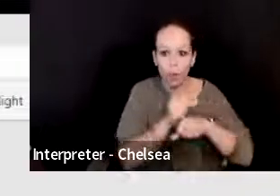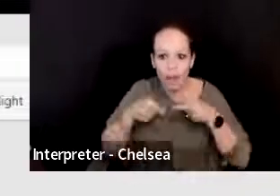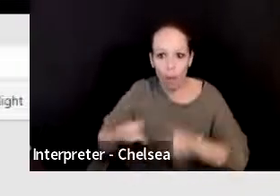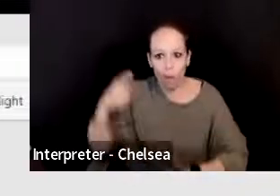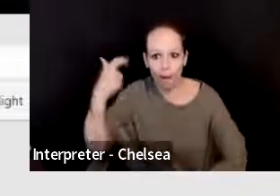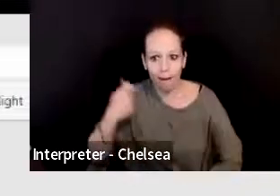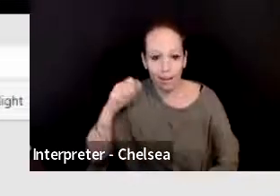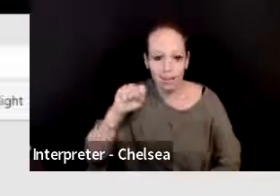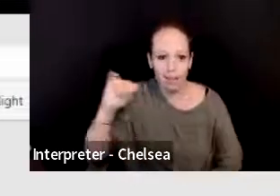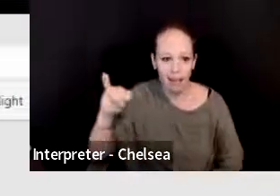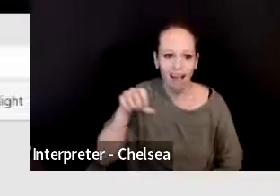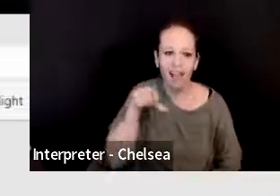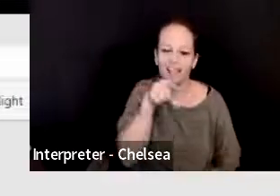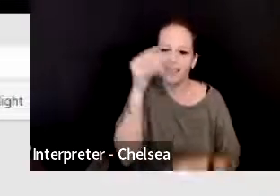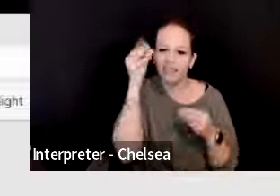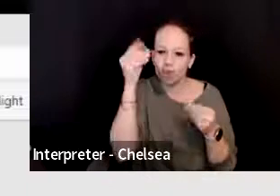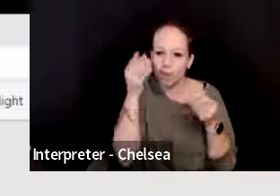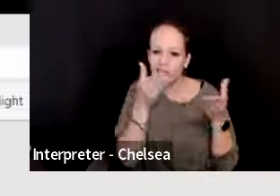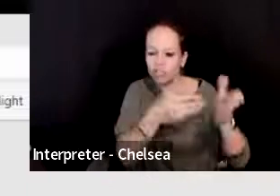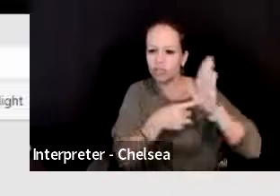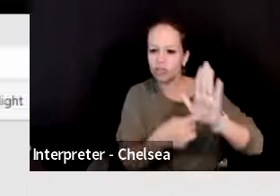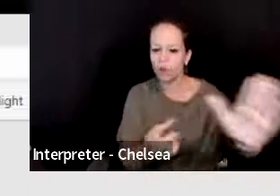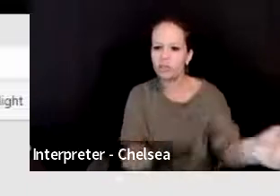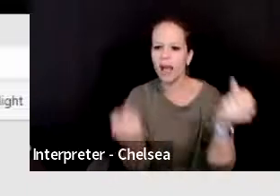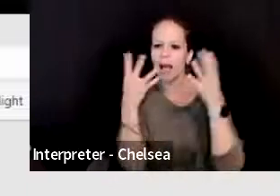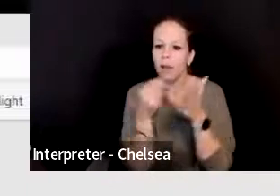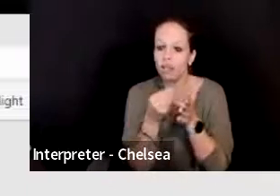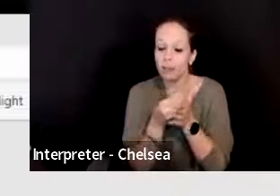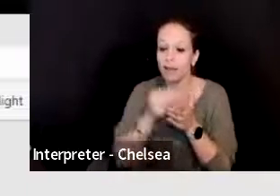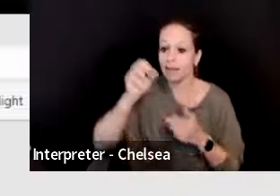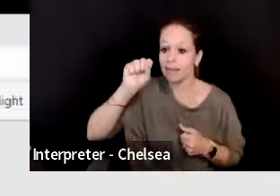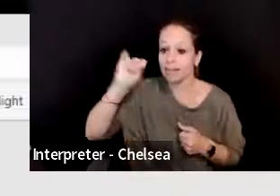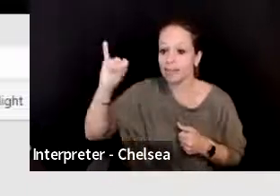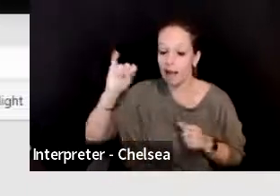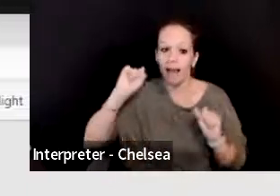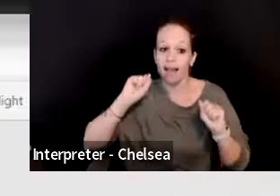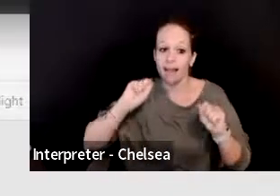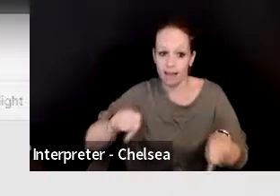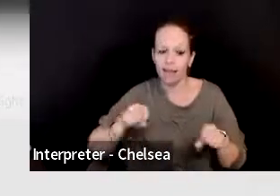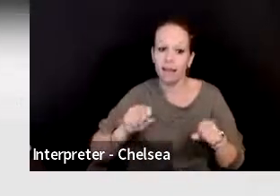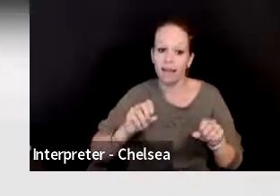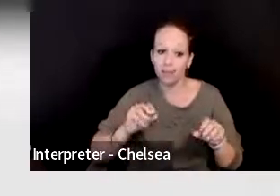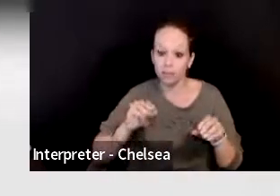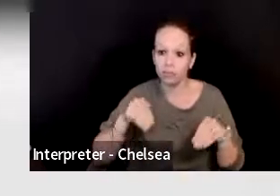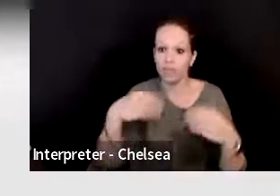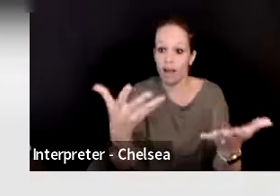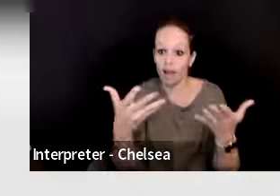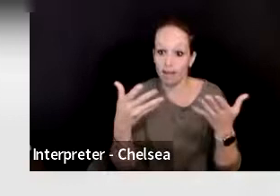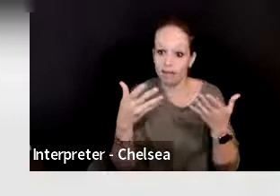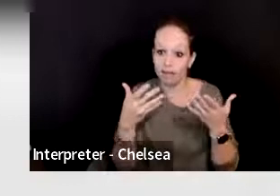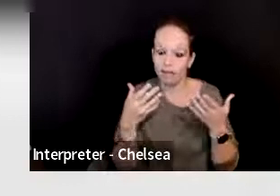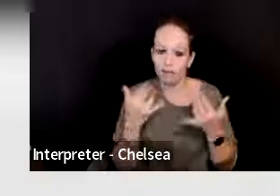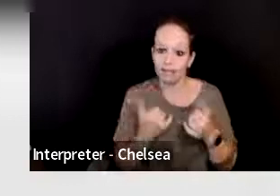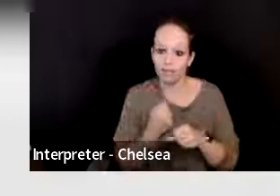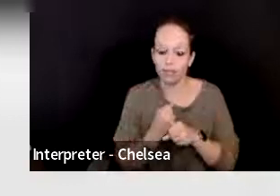shows how much money SSI provides in the year that you're watching this video. It's a different amount for a